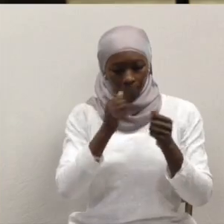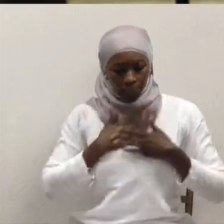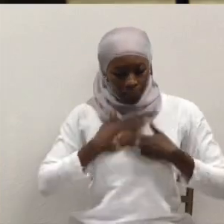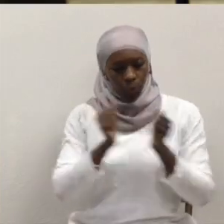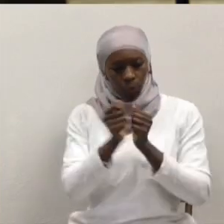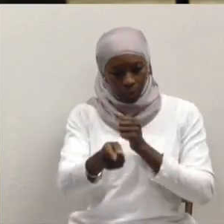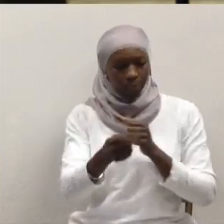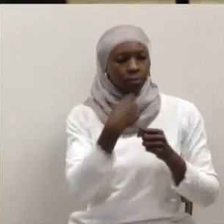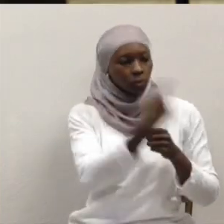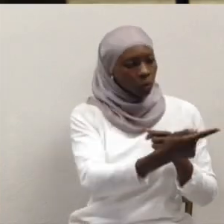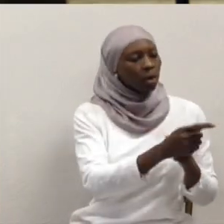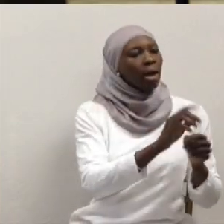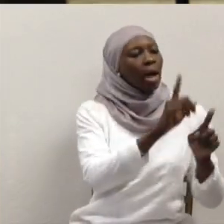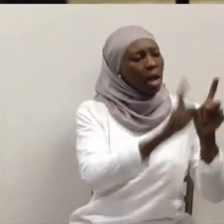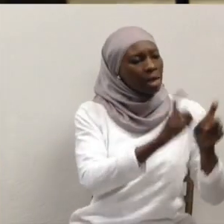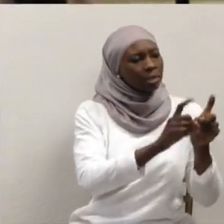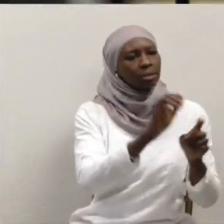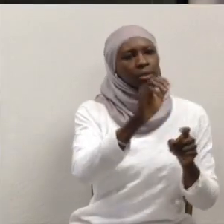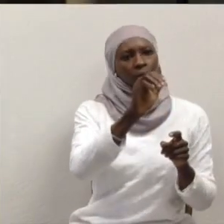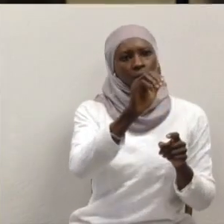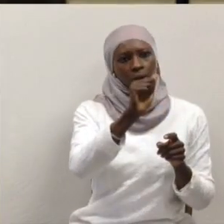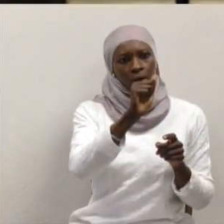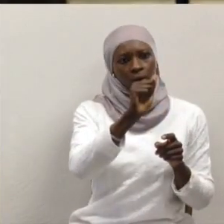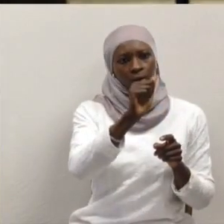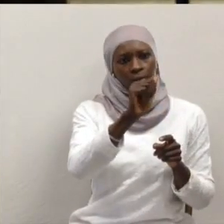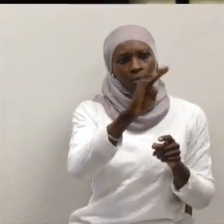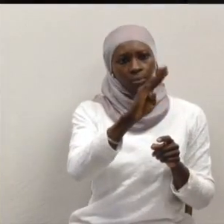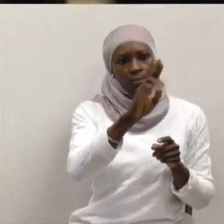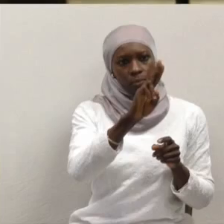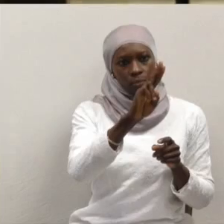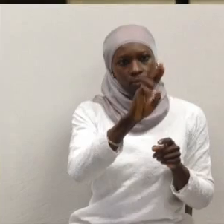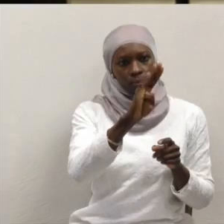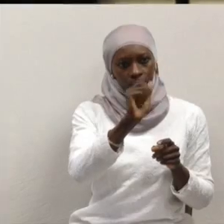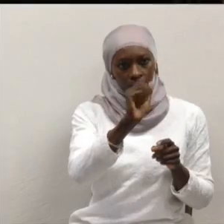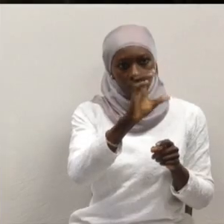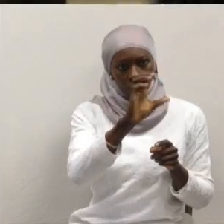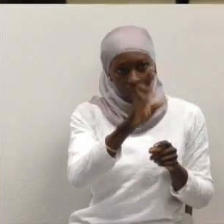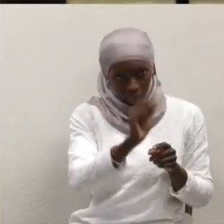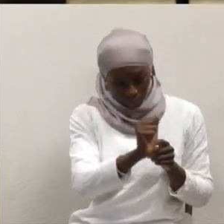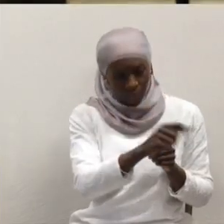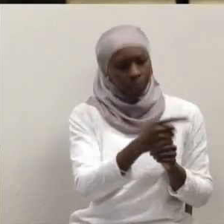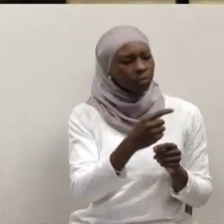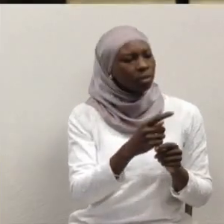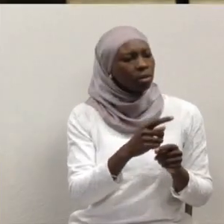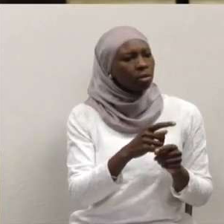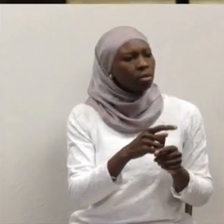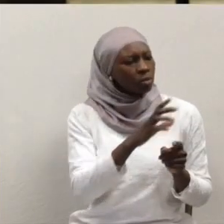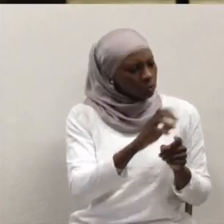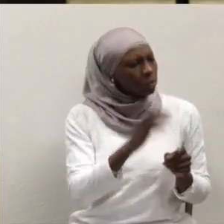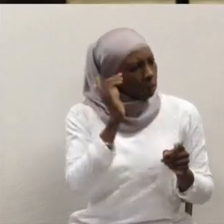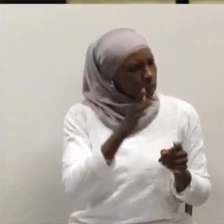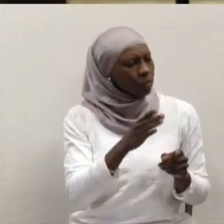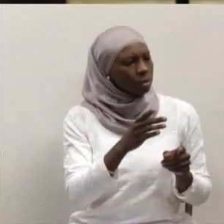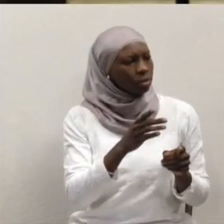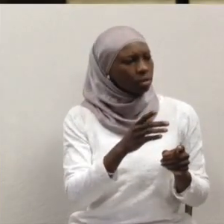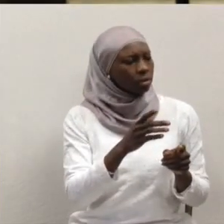is. Then he asked him, aren't we the believers? Aren't we reliable enough that he can trust us? We will defend him, we'll